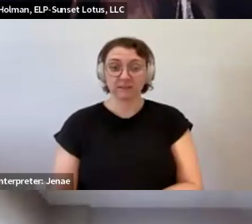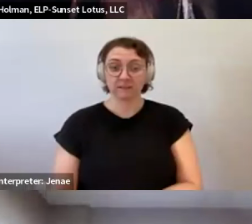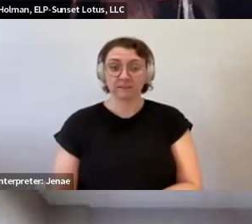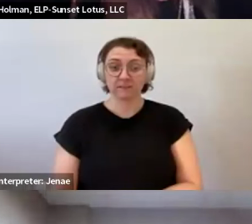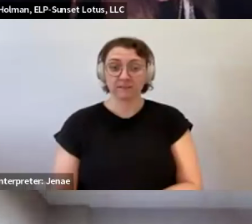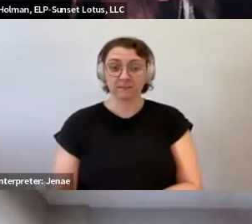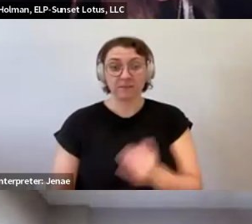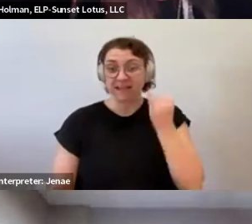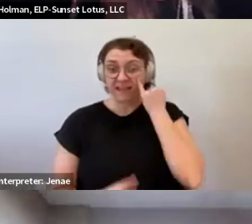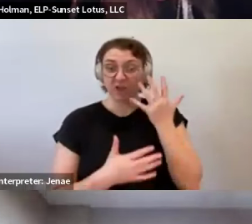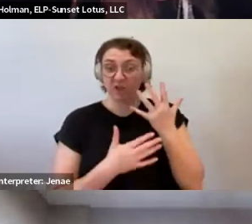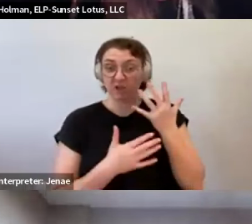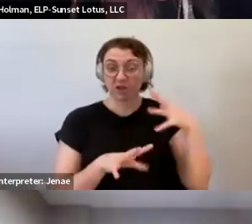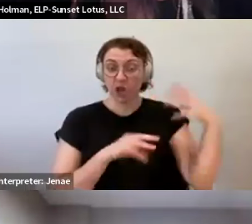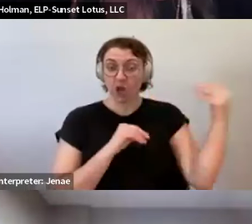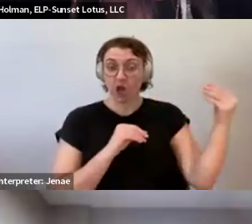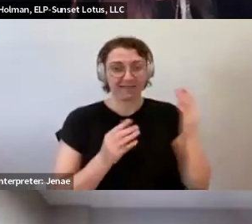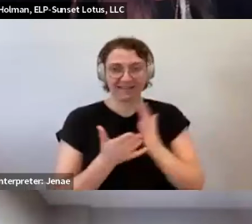But if you're gone, that's okay too.